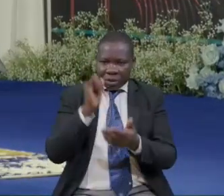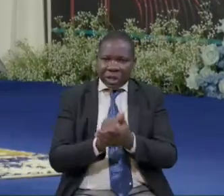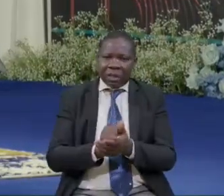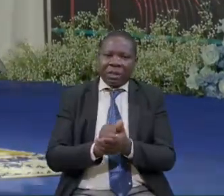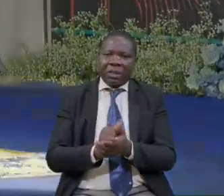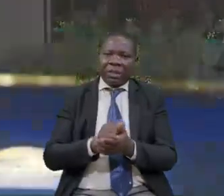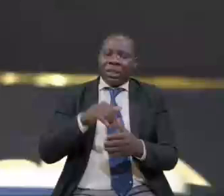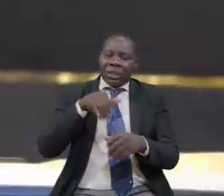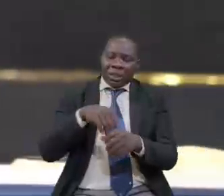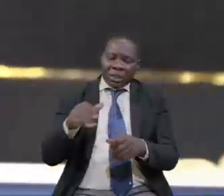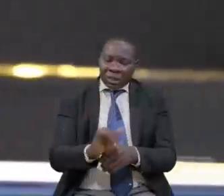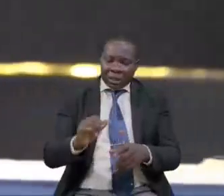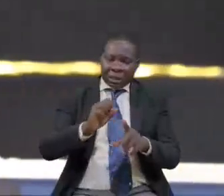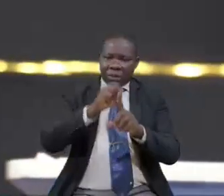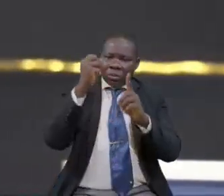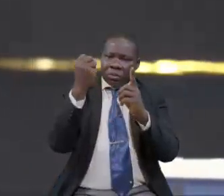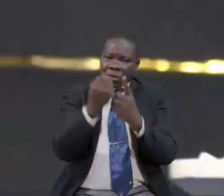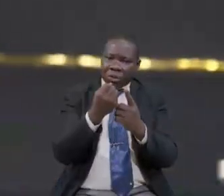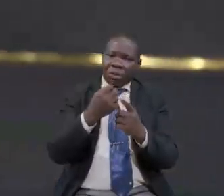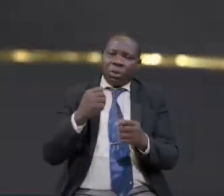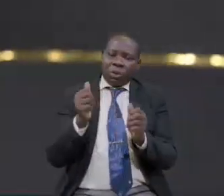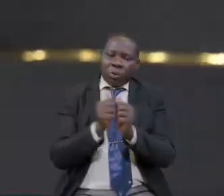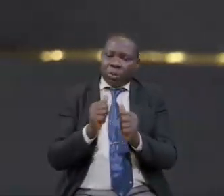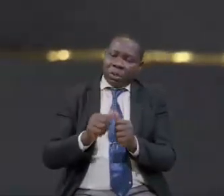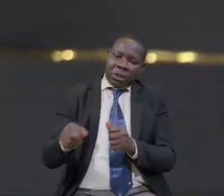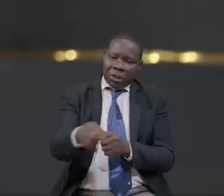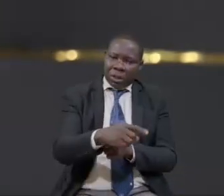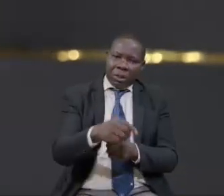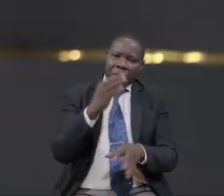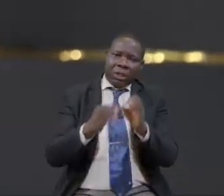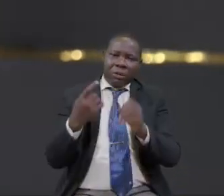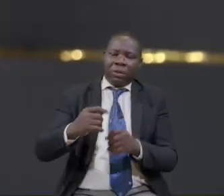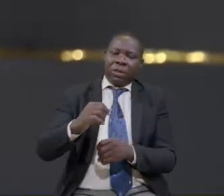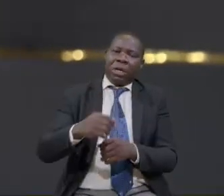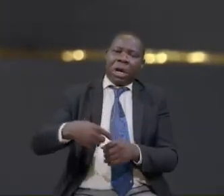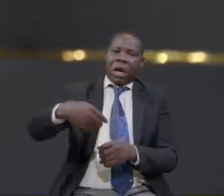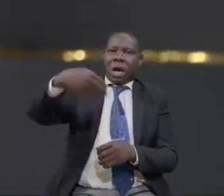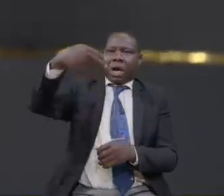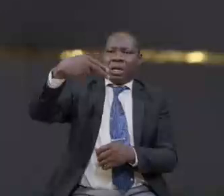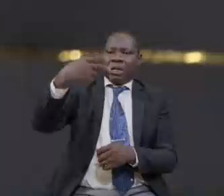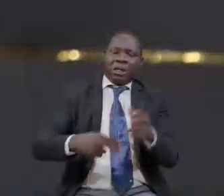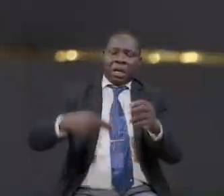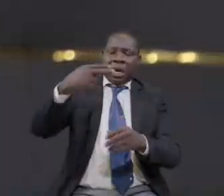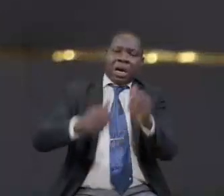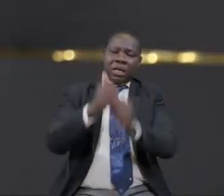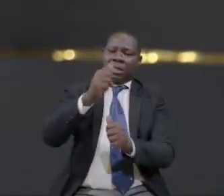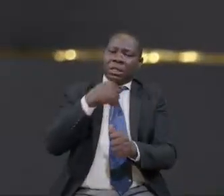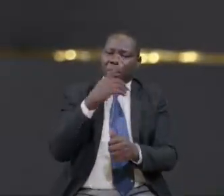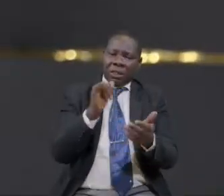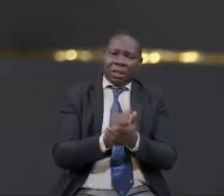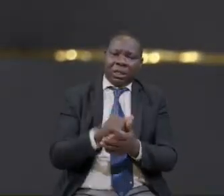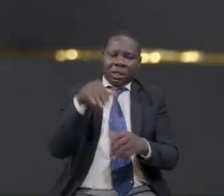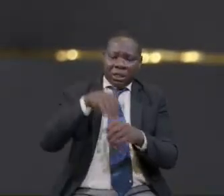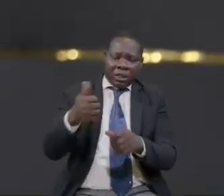situation with them. If the high, the highest says that in any nation, in